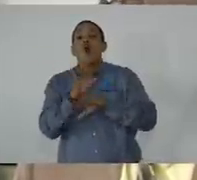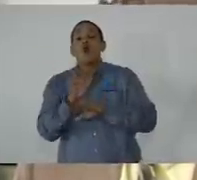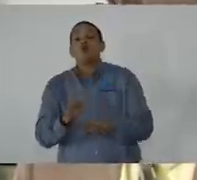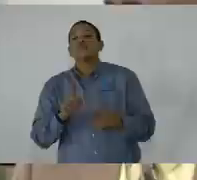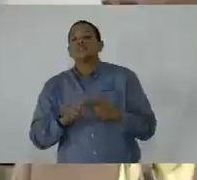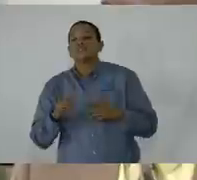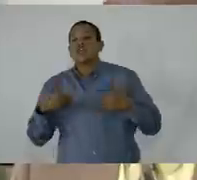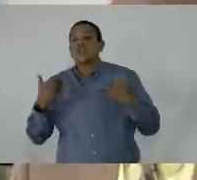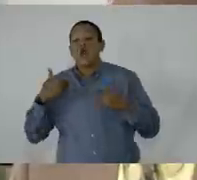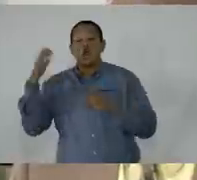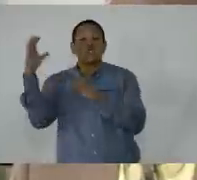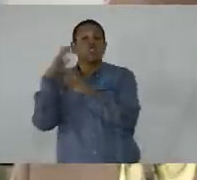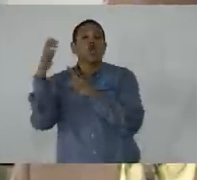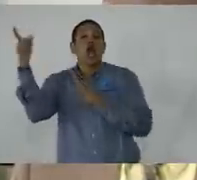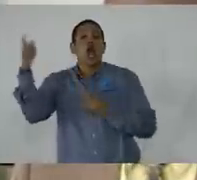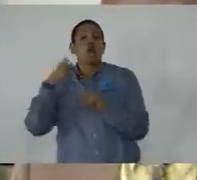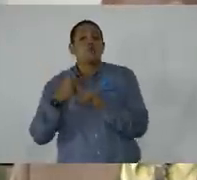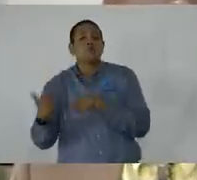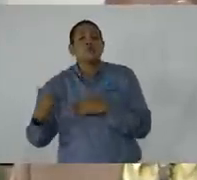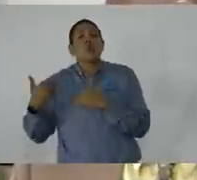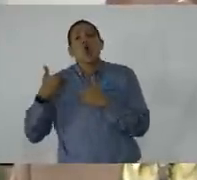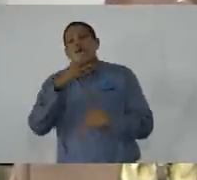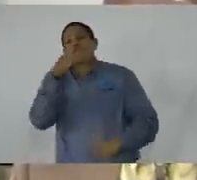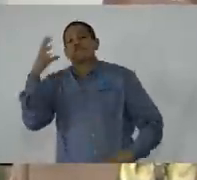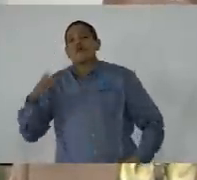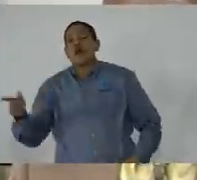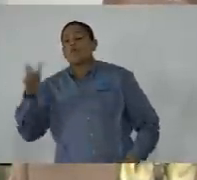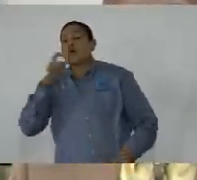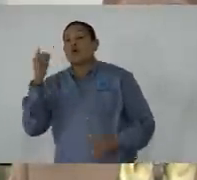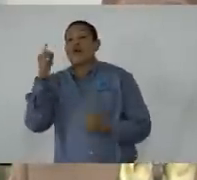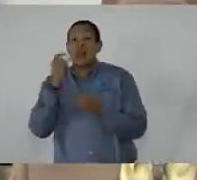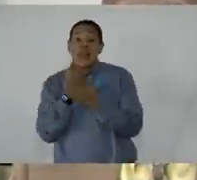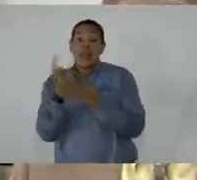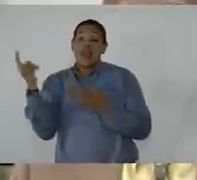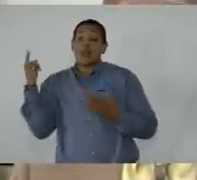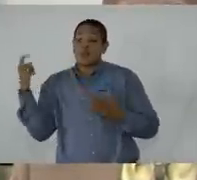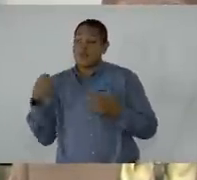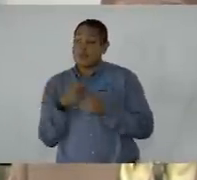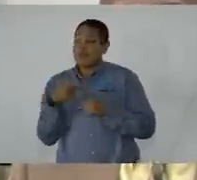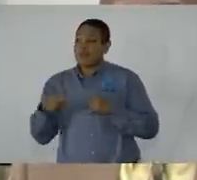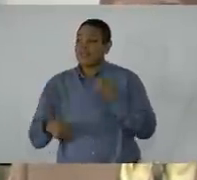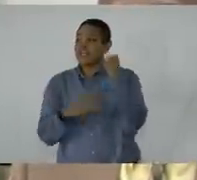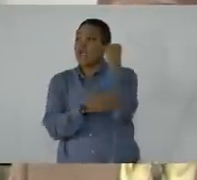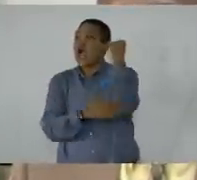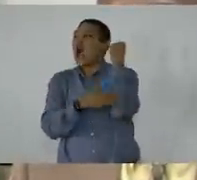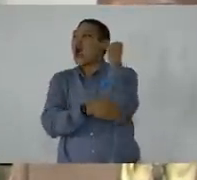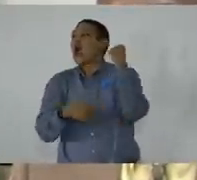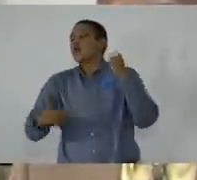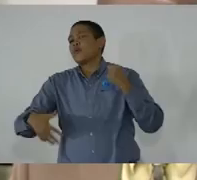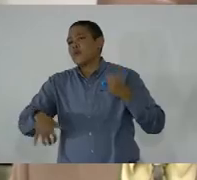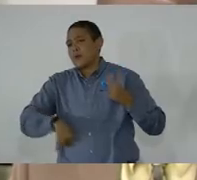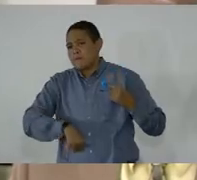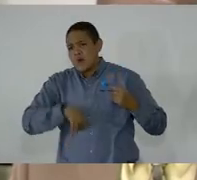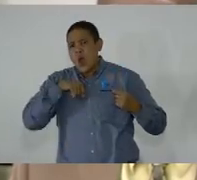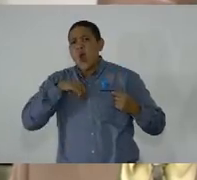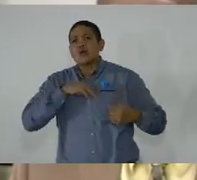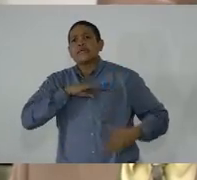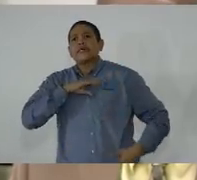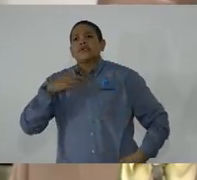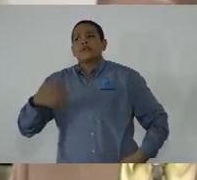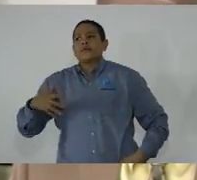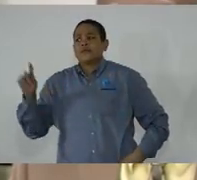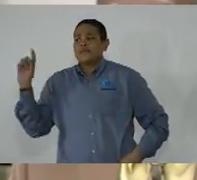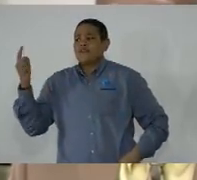a young champion, young farmer, who last week made this country prouder than we could ever